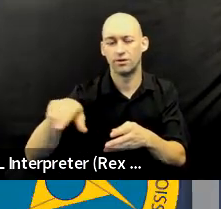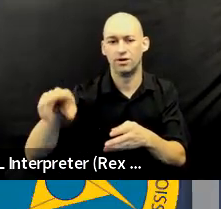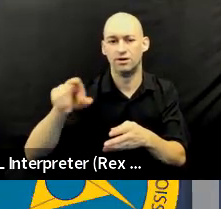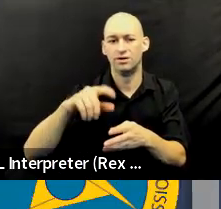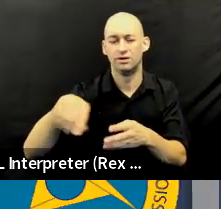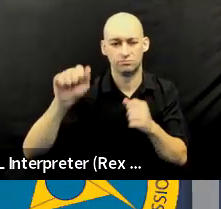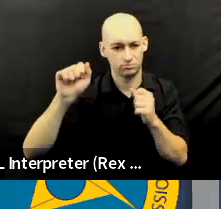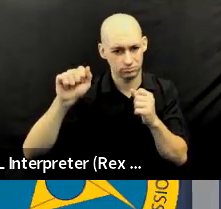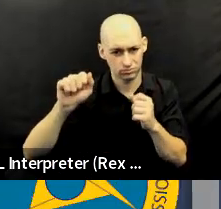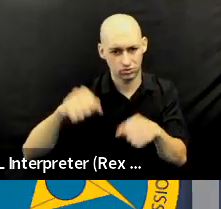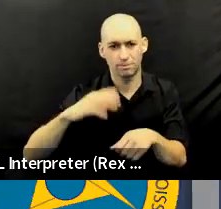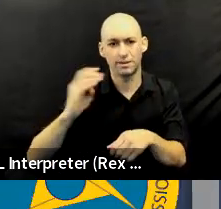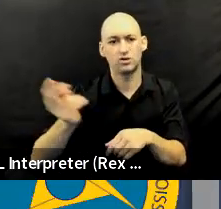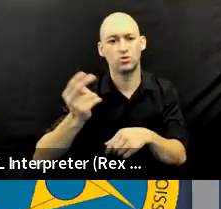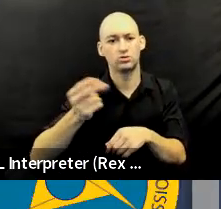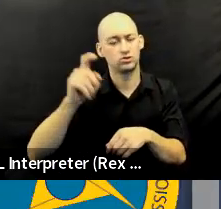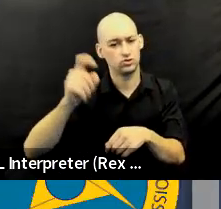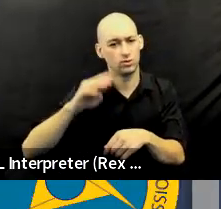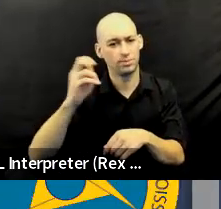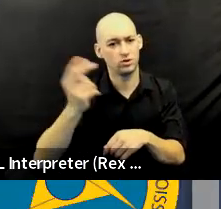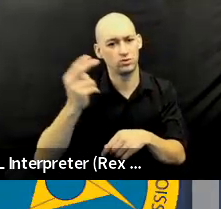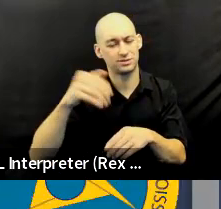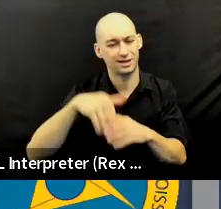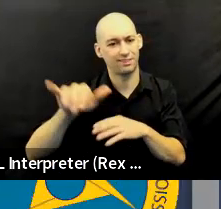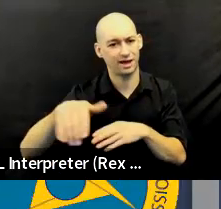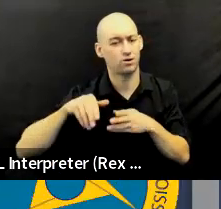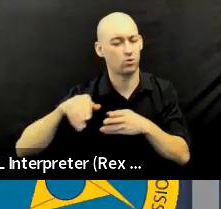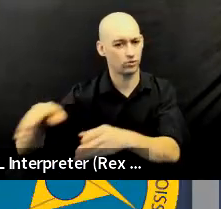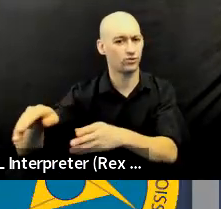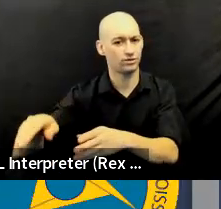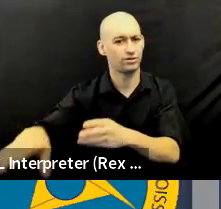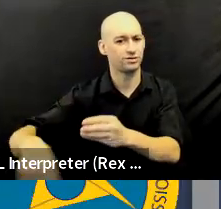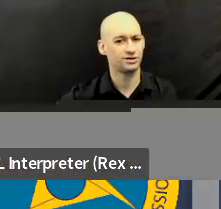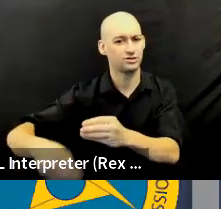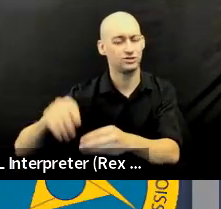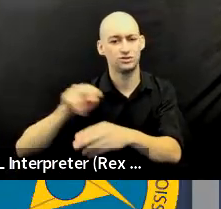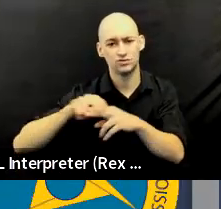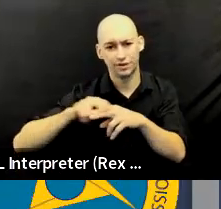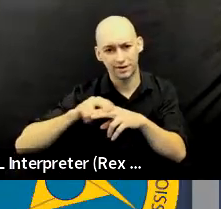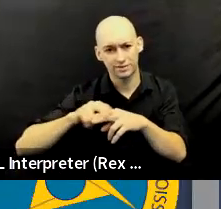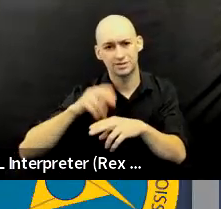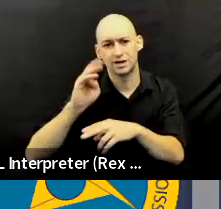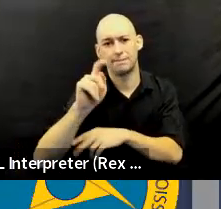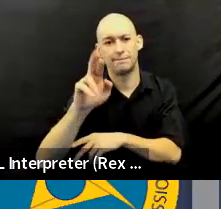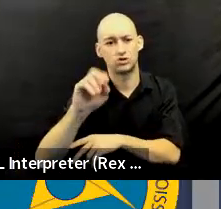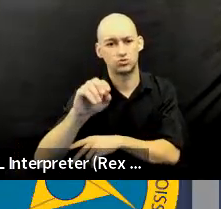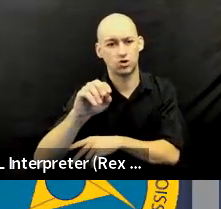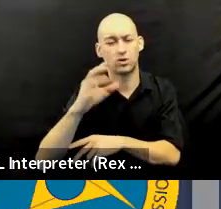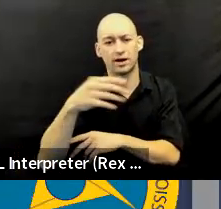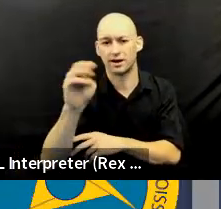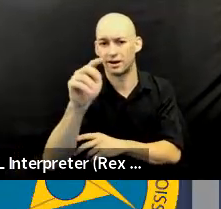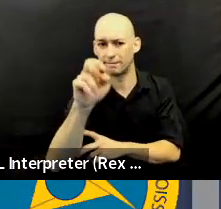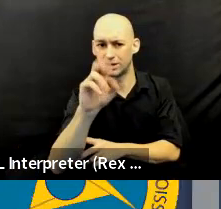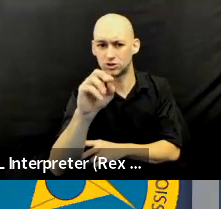should continue to be used in that corridor. The addition of trains at Metro and Metrolink,